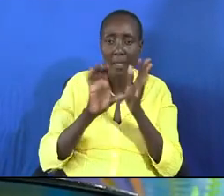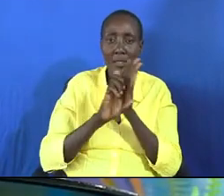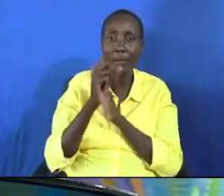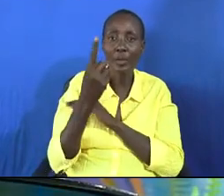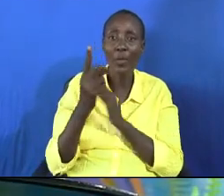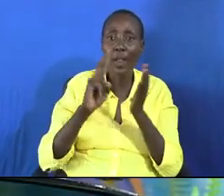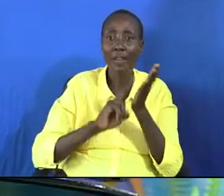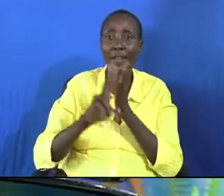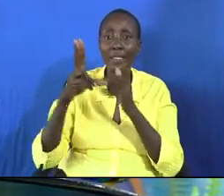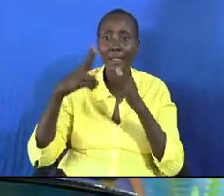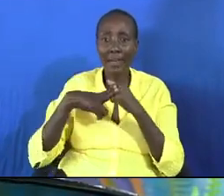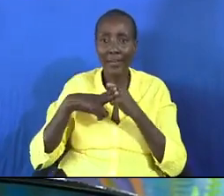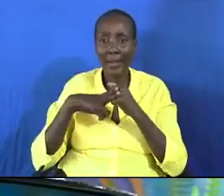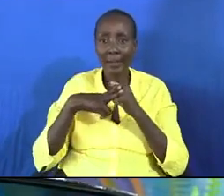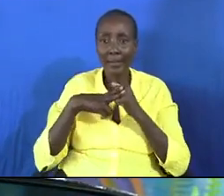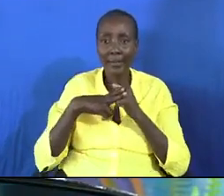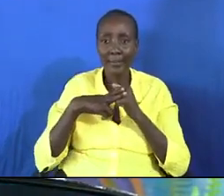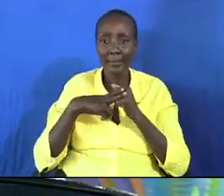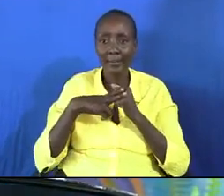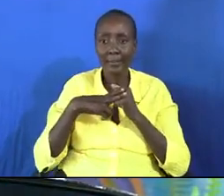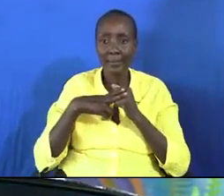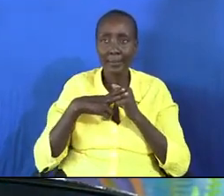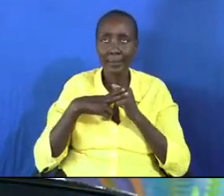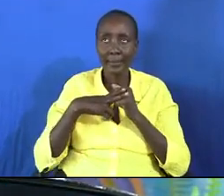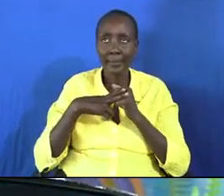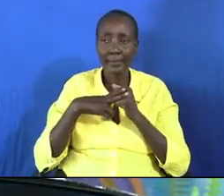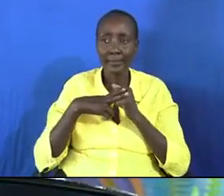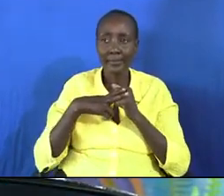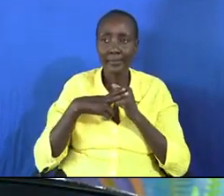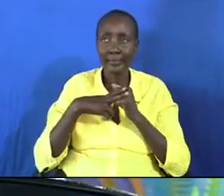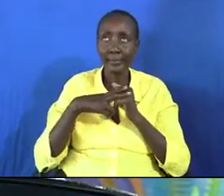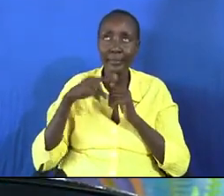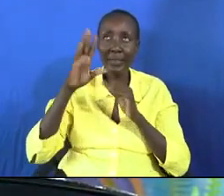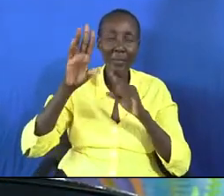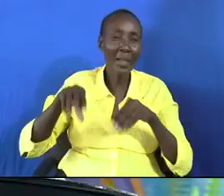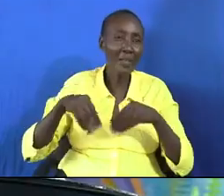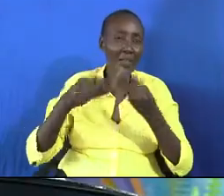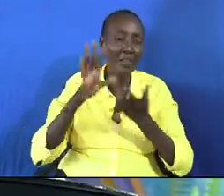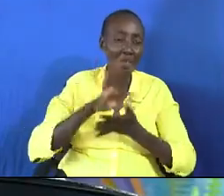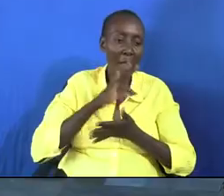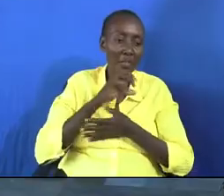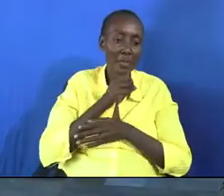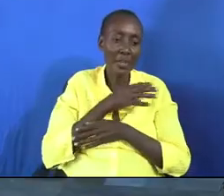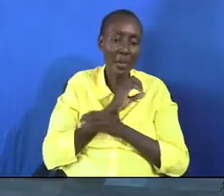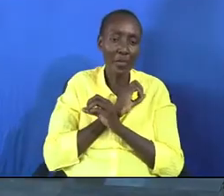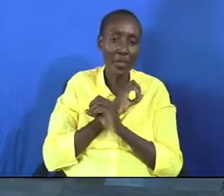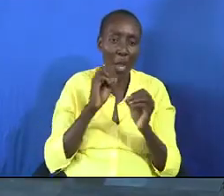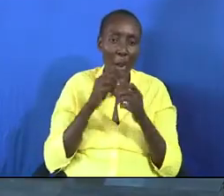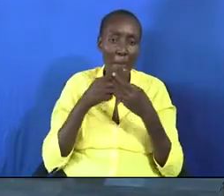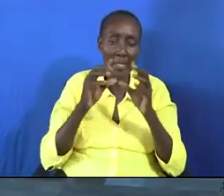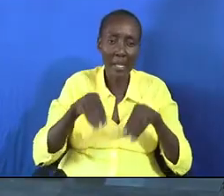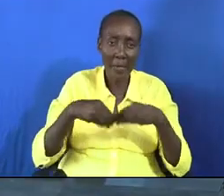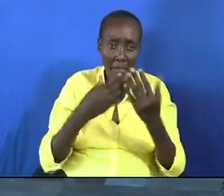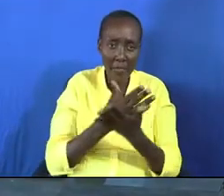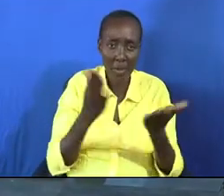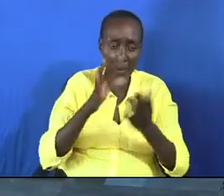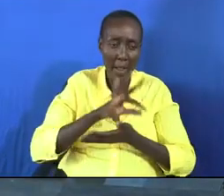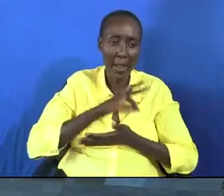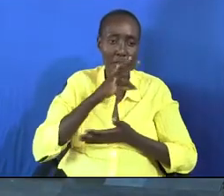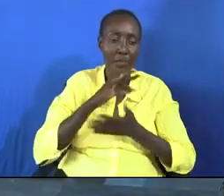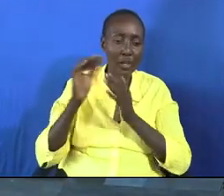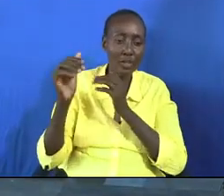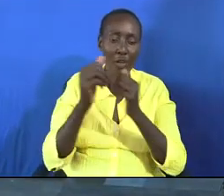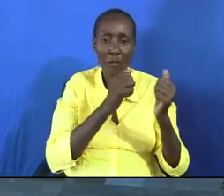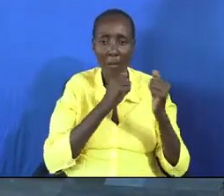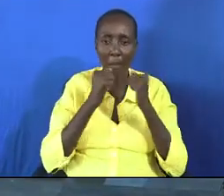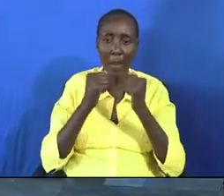1 verse 7, "I have not given you a spirit of fear. I have given you a spirit of